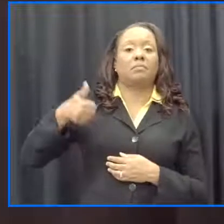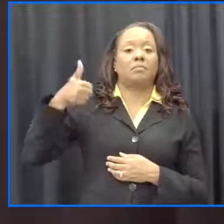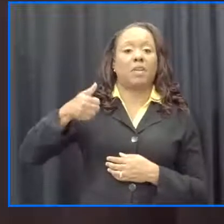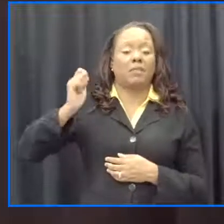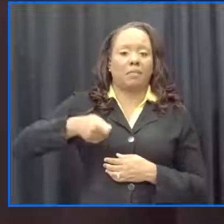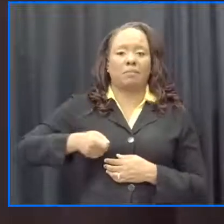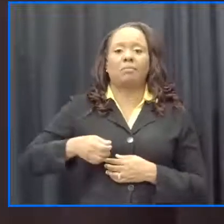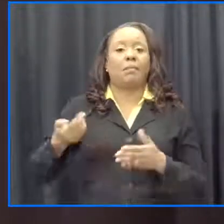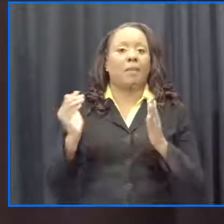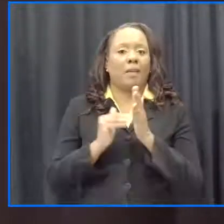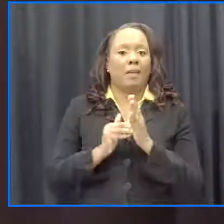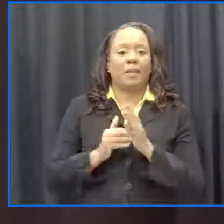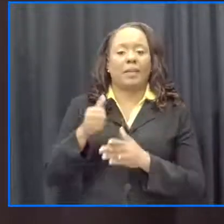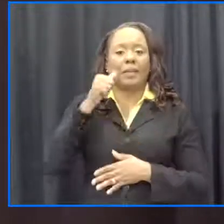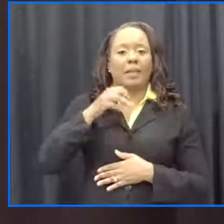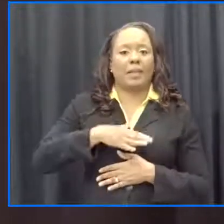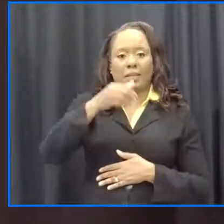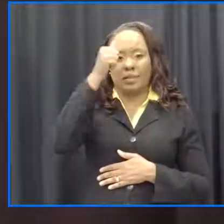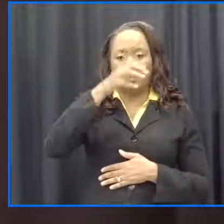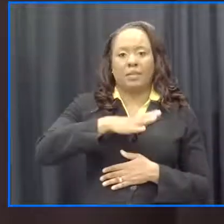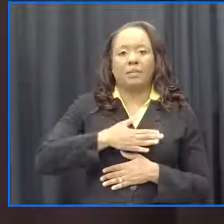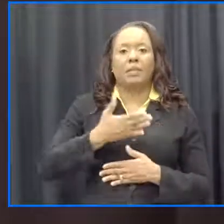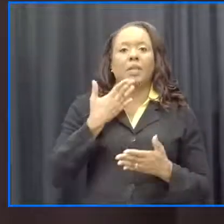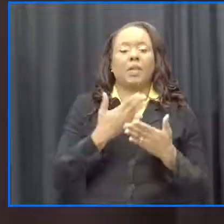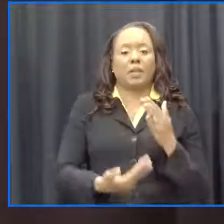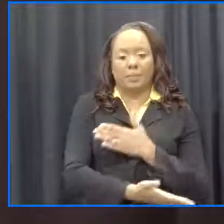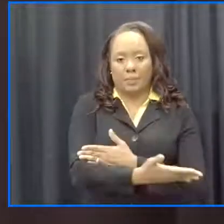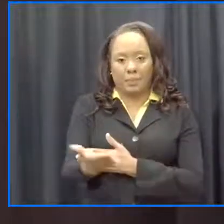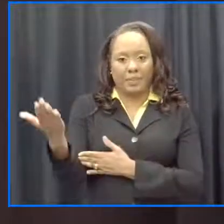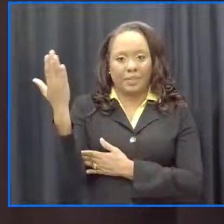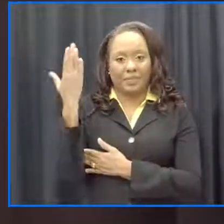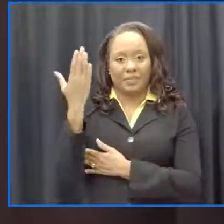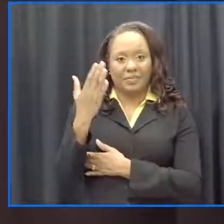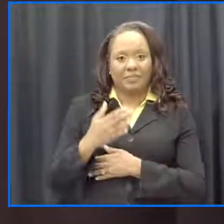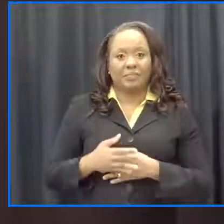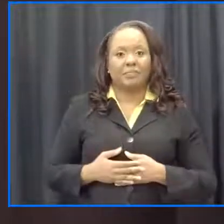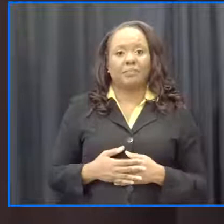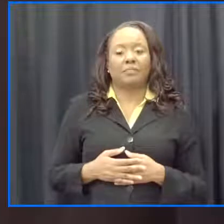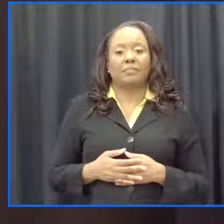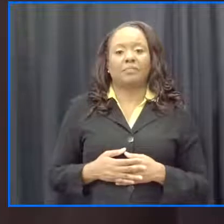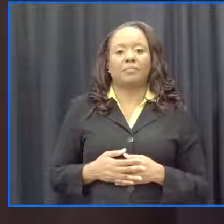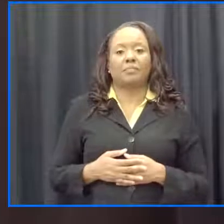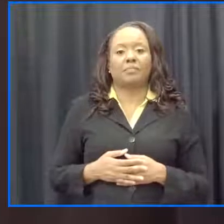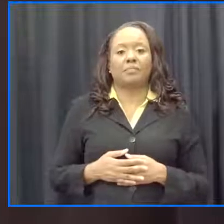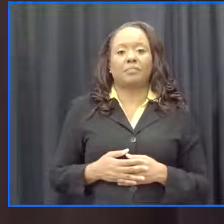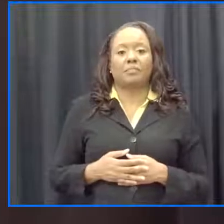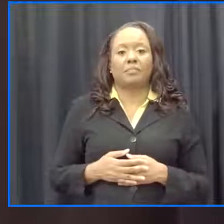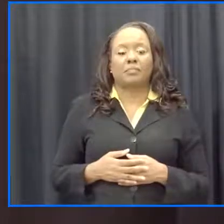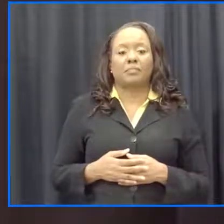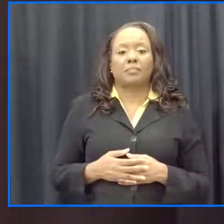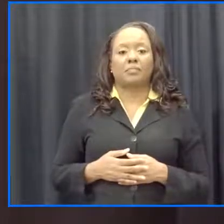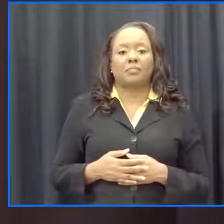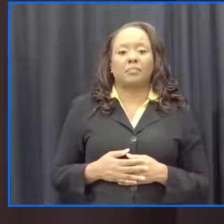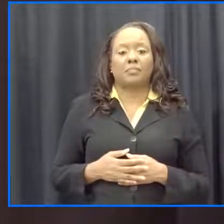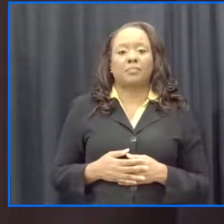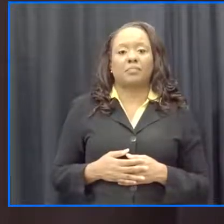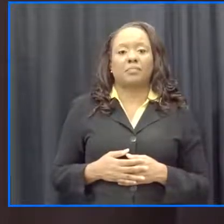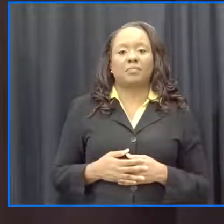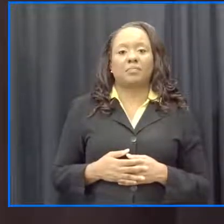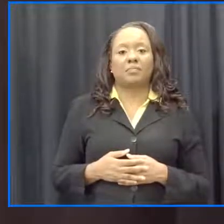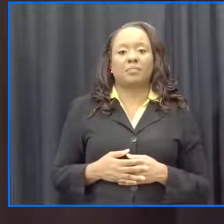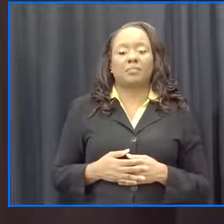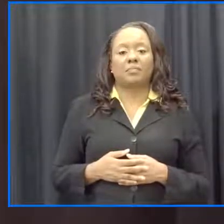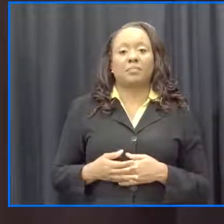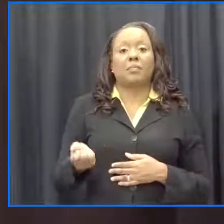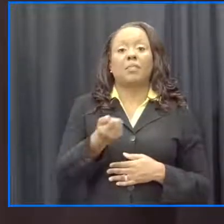Sherman Moore, ladies and gentlemen, good morning. Just a few days ago, the members and